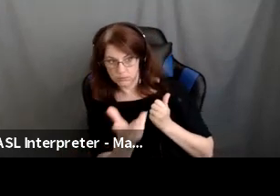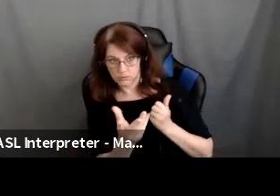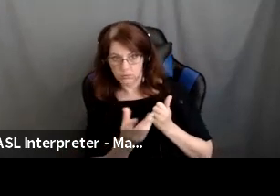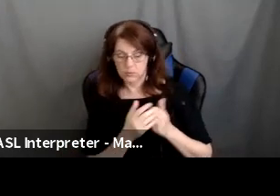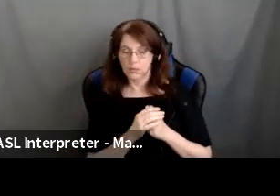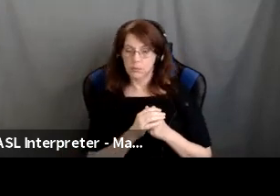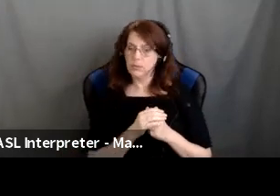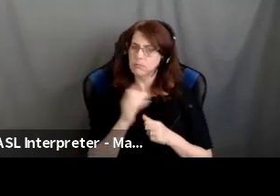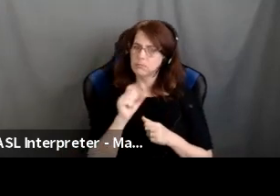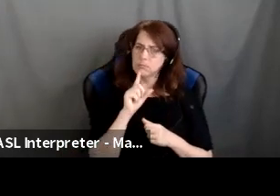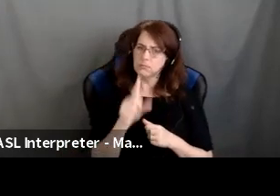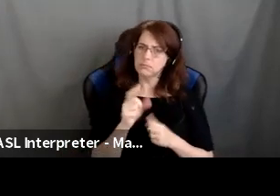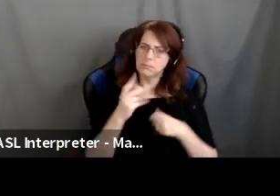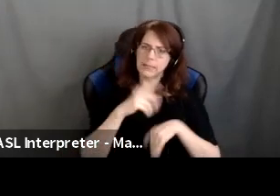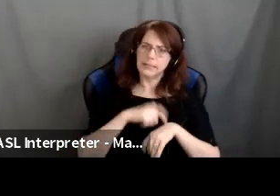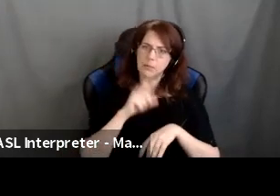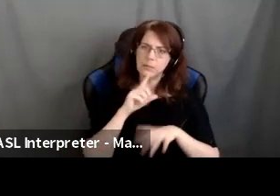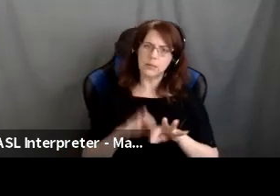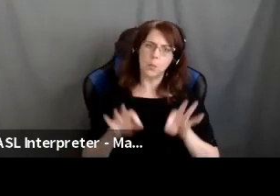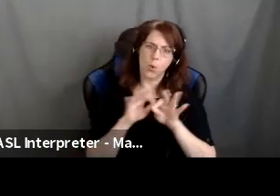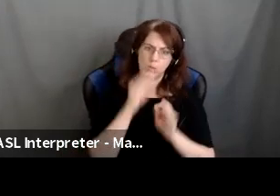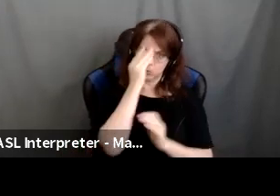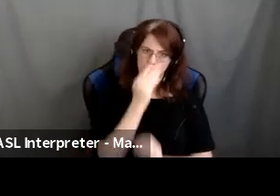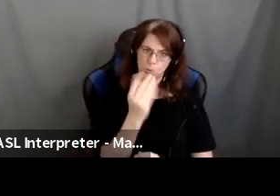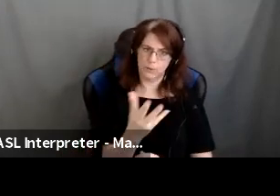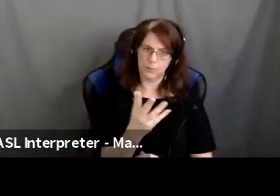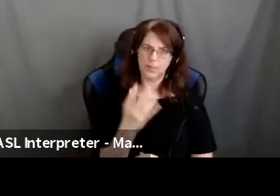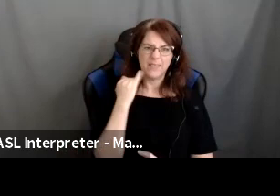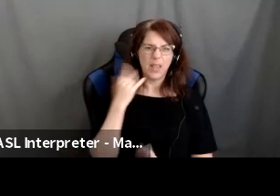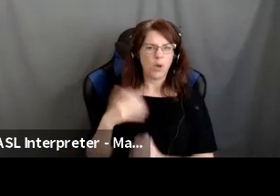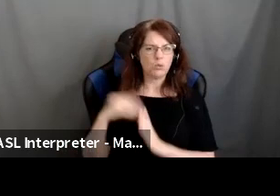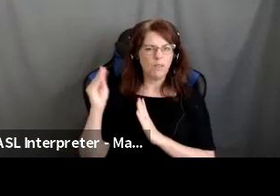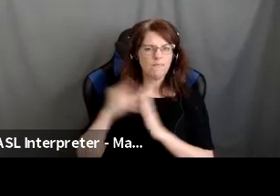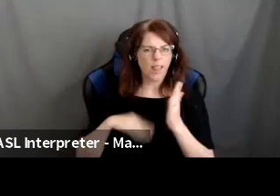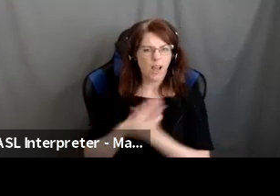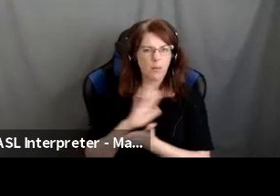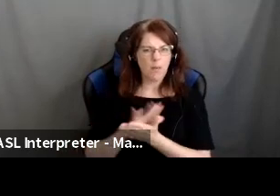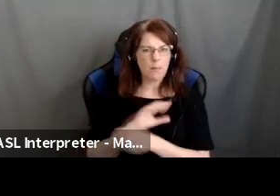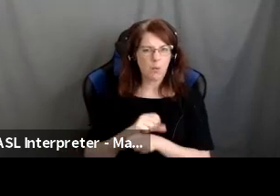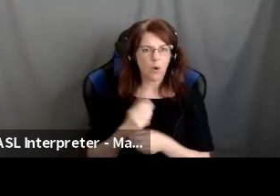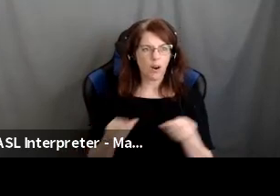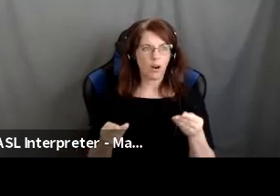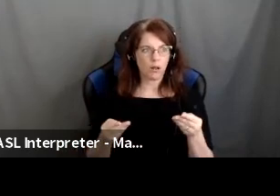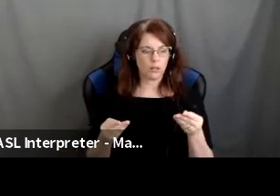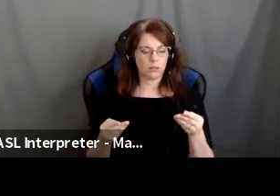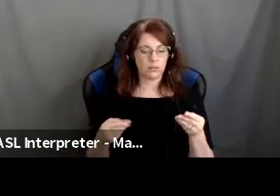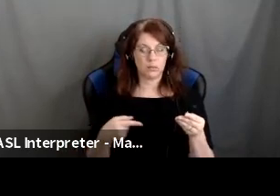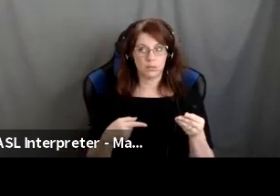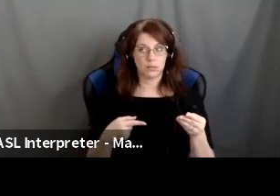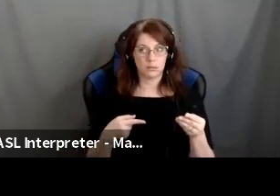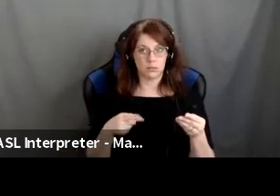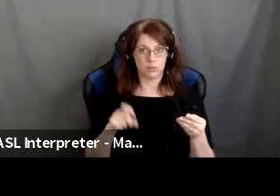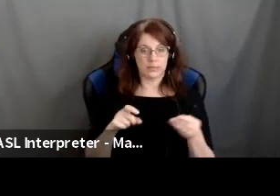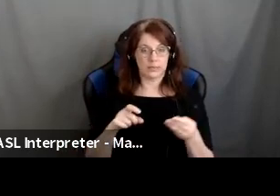is important to disclose that, especially if they want you to fill out paperwork maybe that day or something, and you